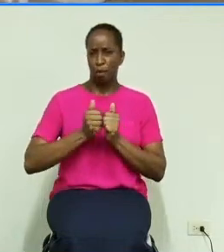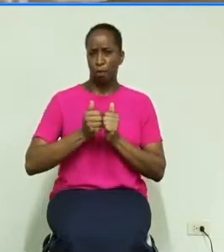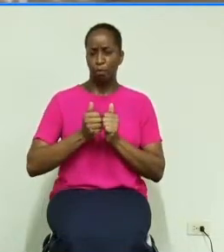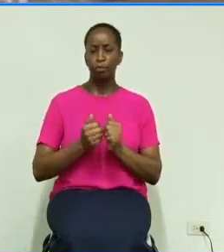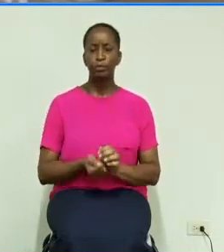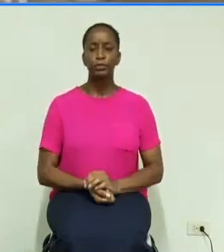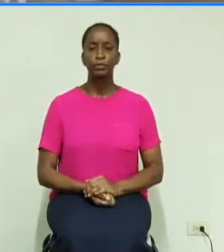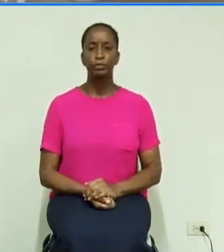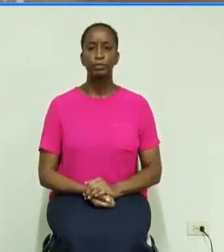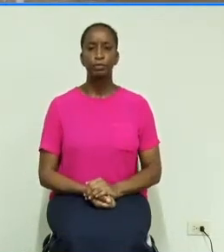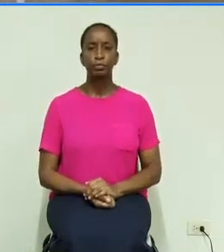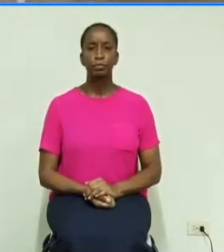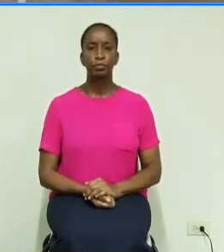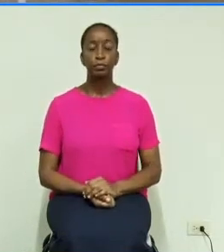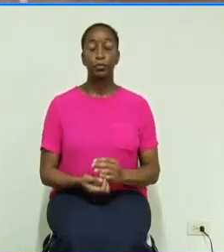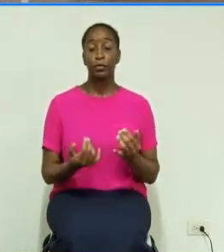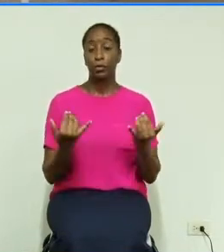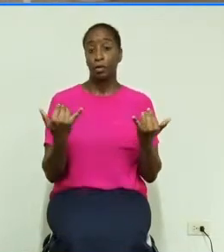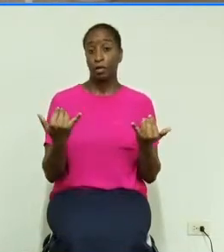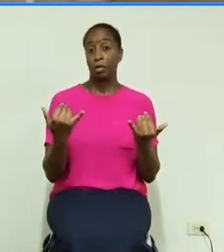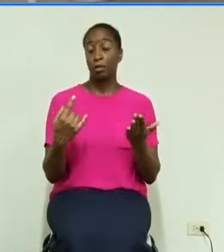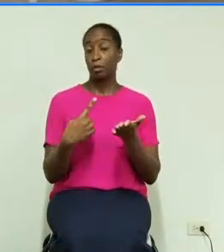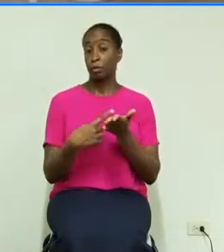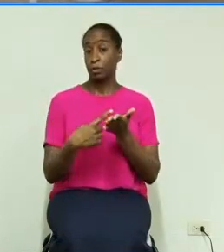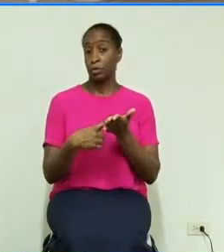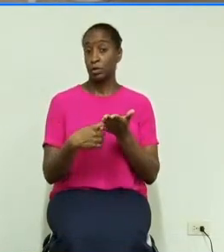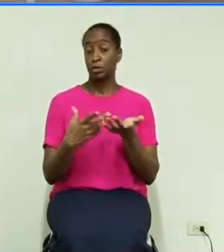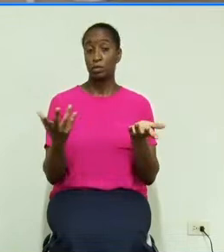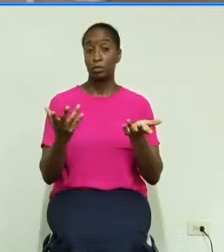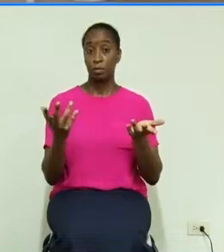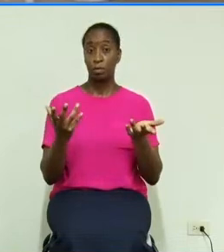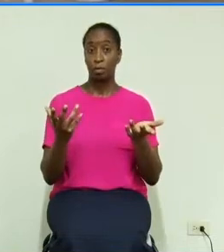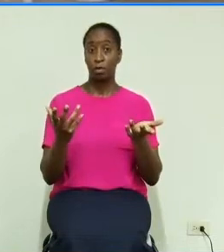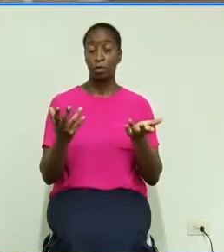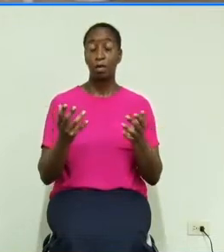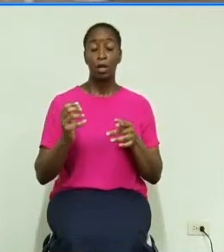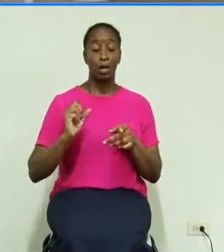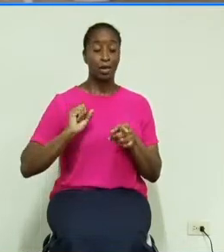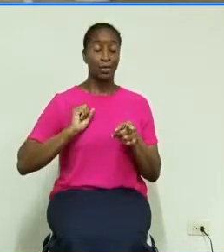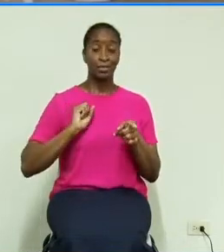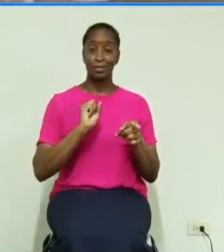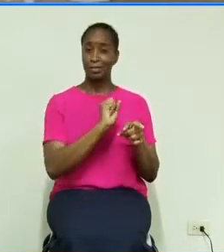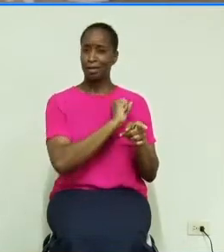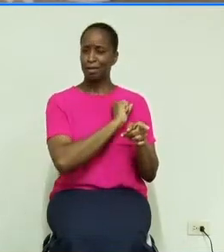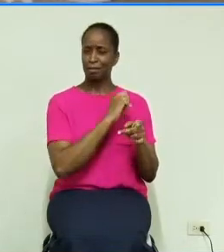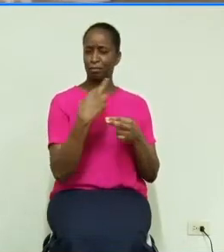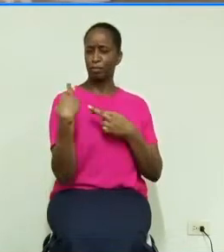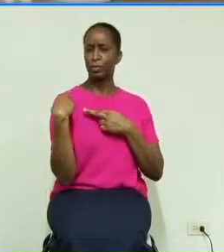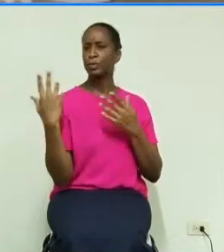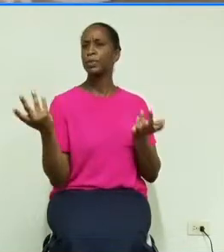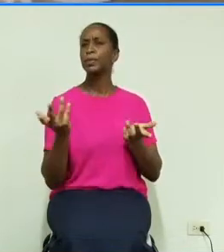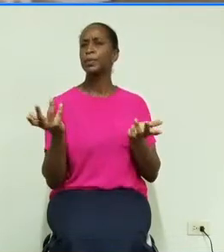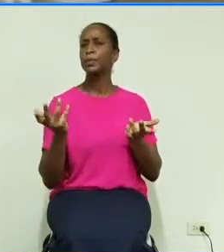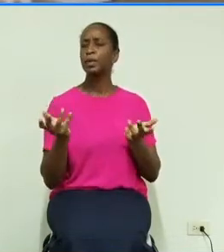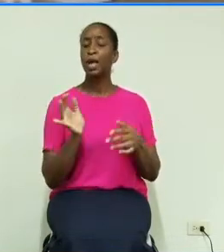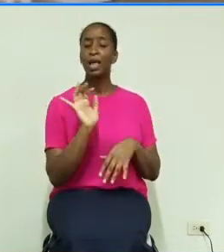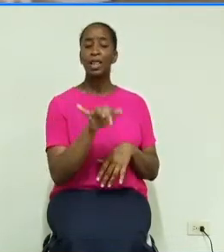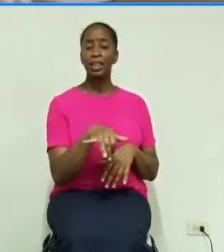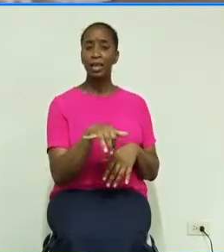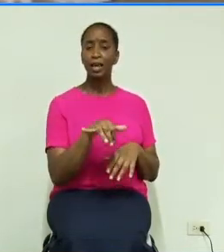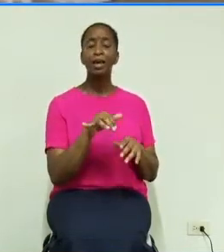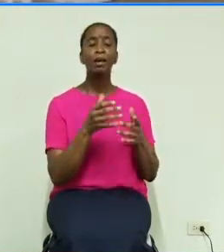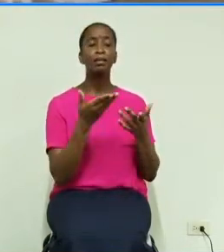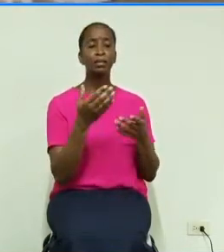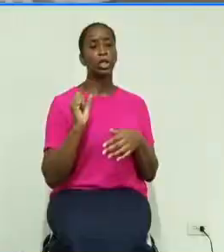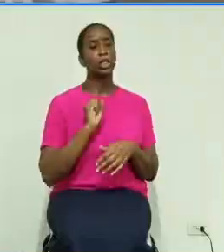This evening's topic, the role of the Senate. Is it an outdated talk shop or a useful